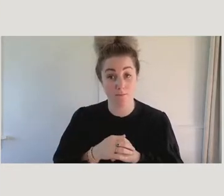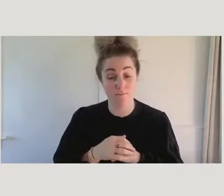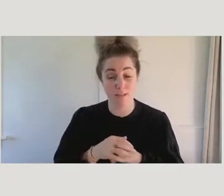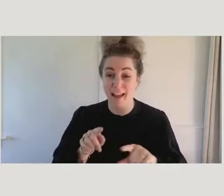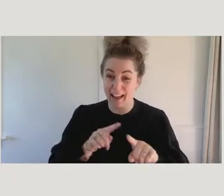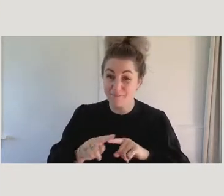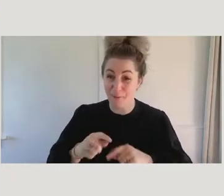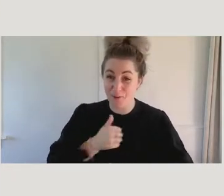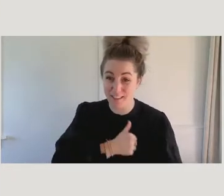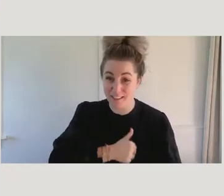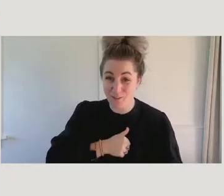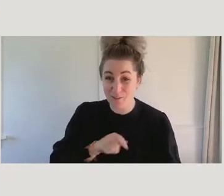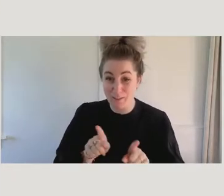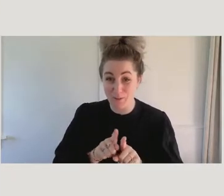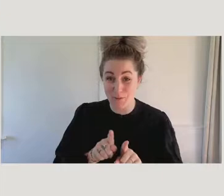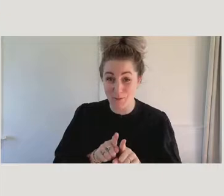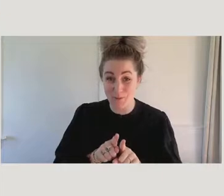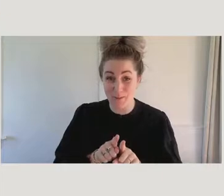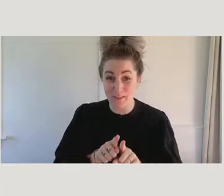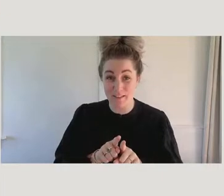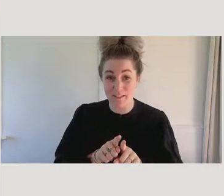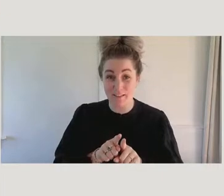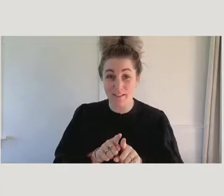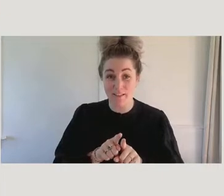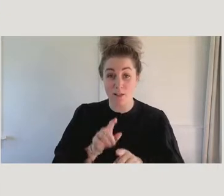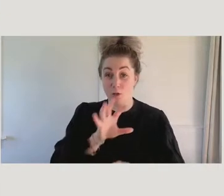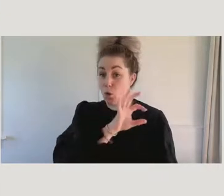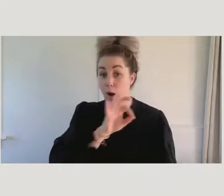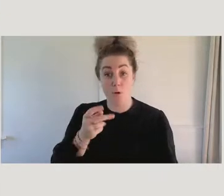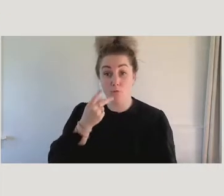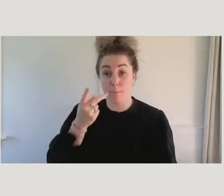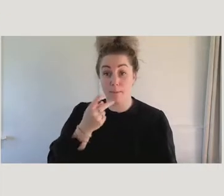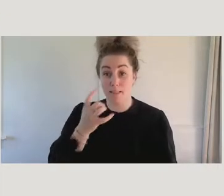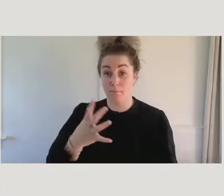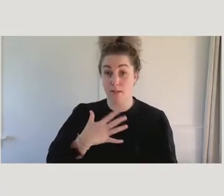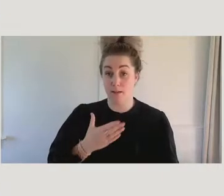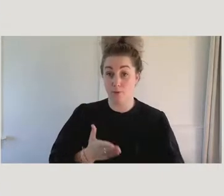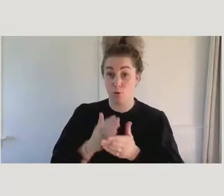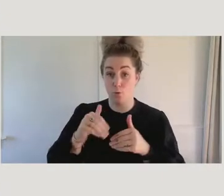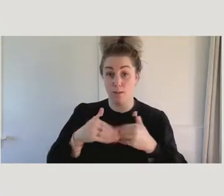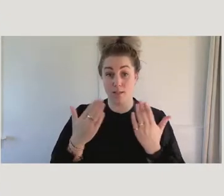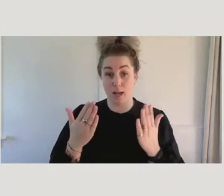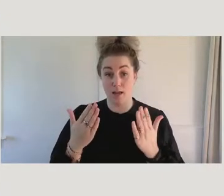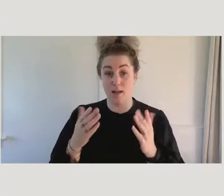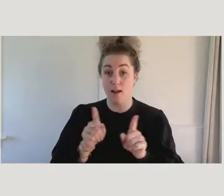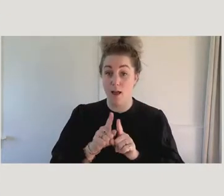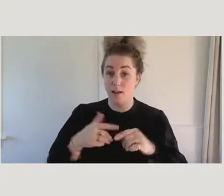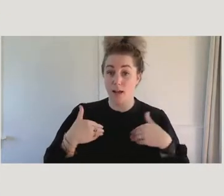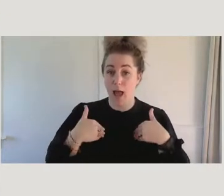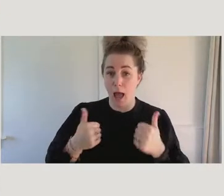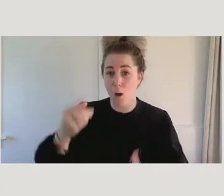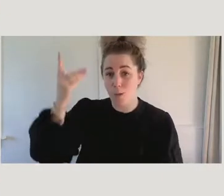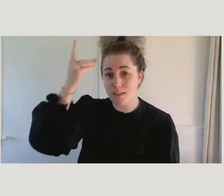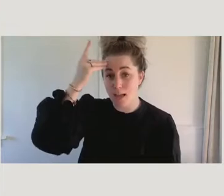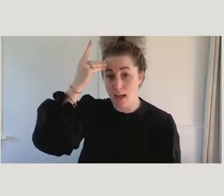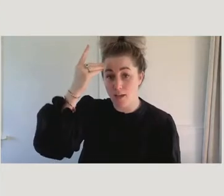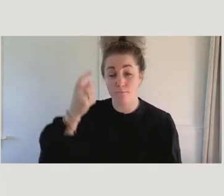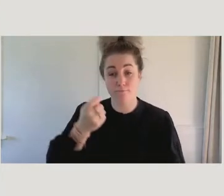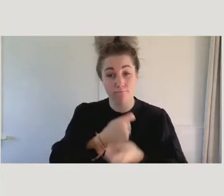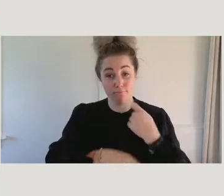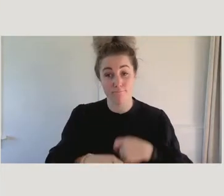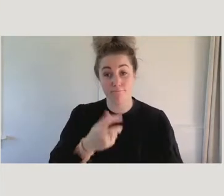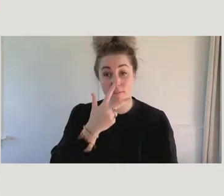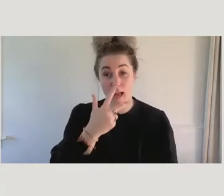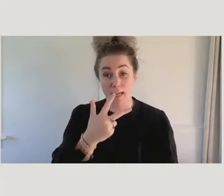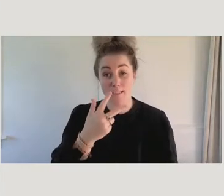enjoyed so um just so that I'm not repeating myself for the rest of the day how is your dad he turns 83